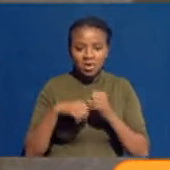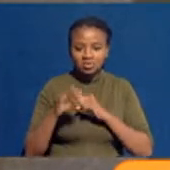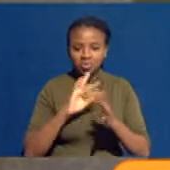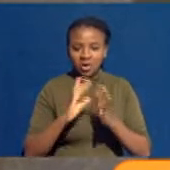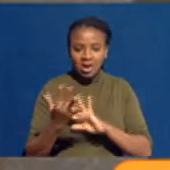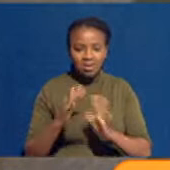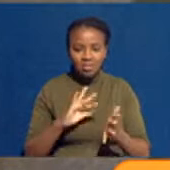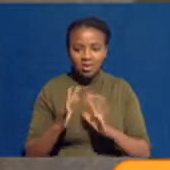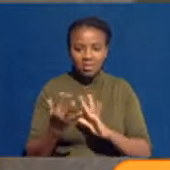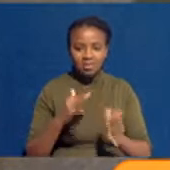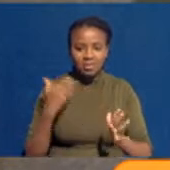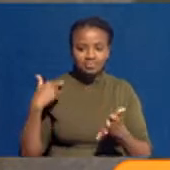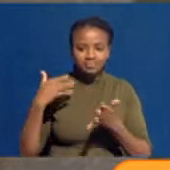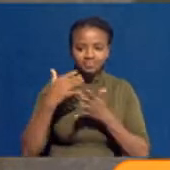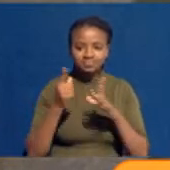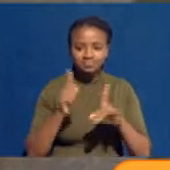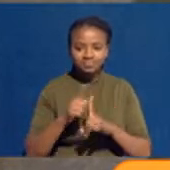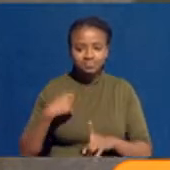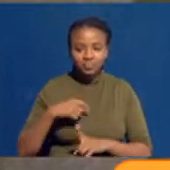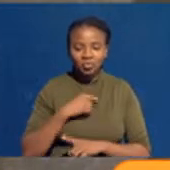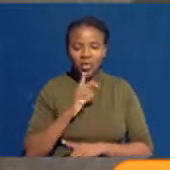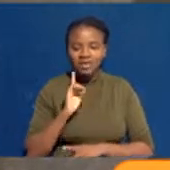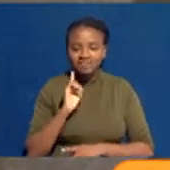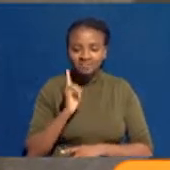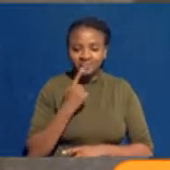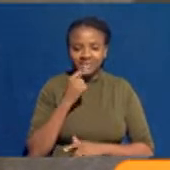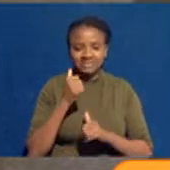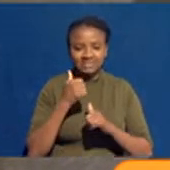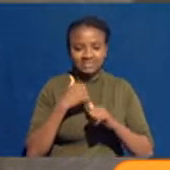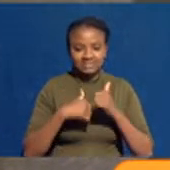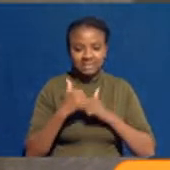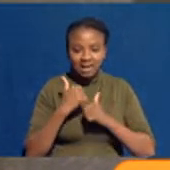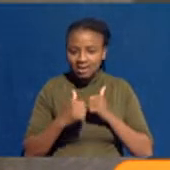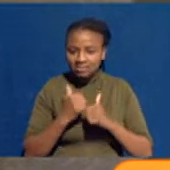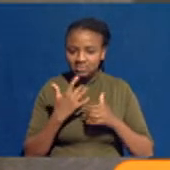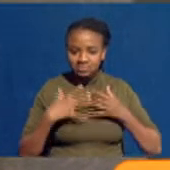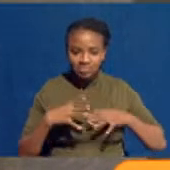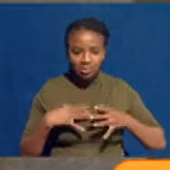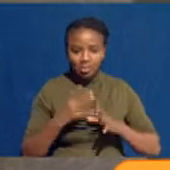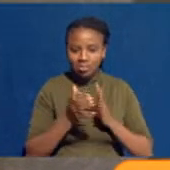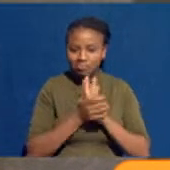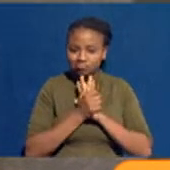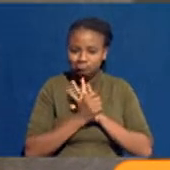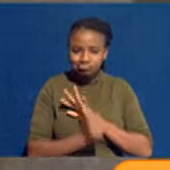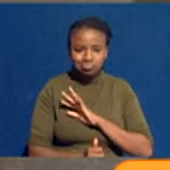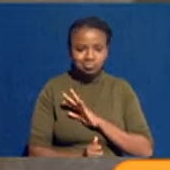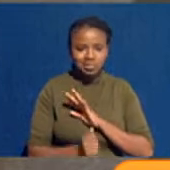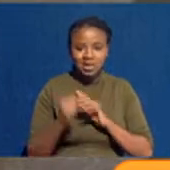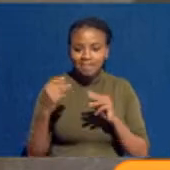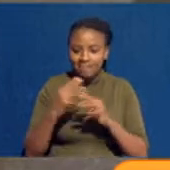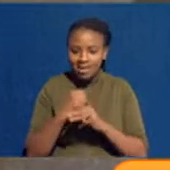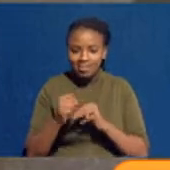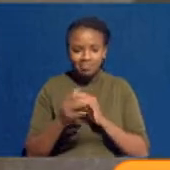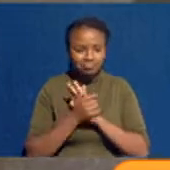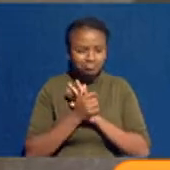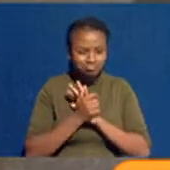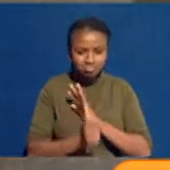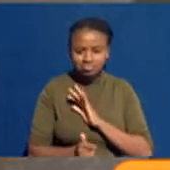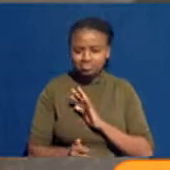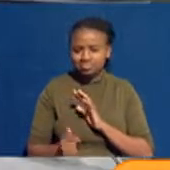And where some of the first sciences and mathematics and things came from. So I never thought that it was not within